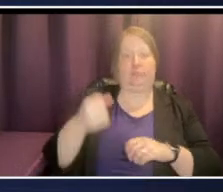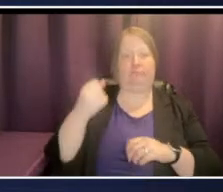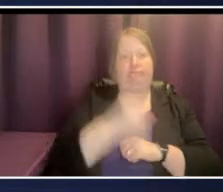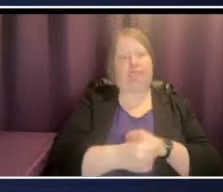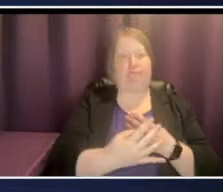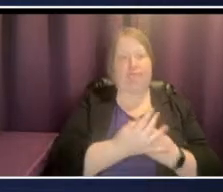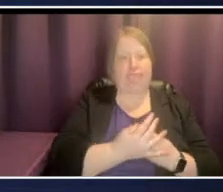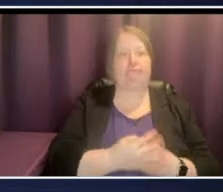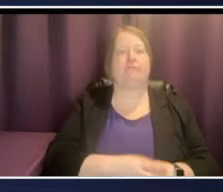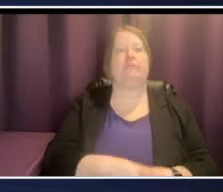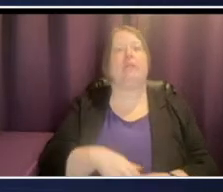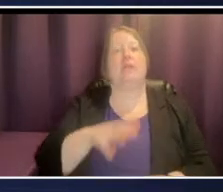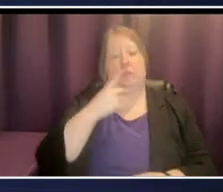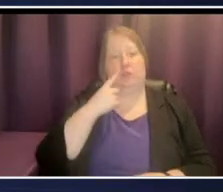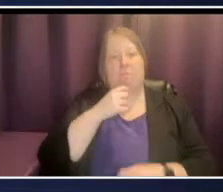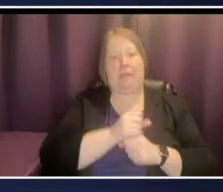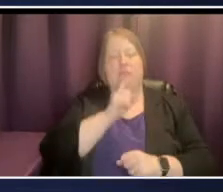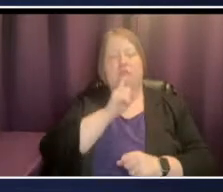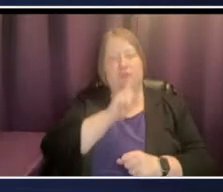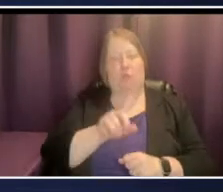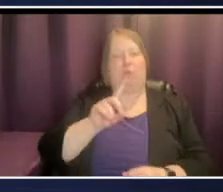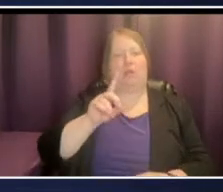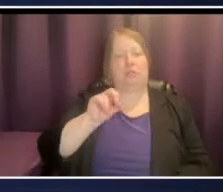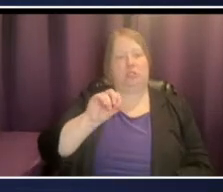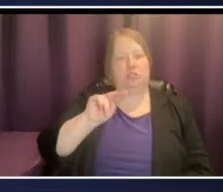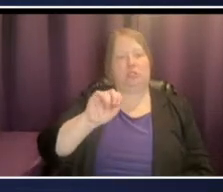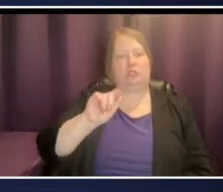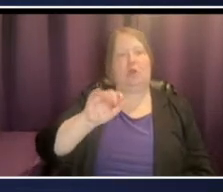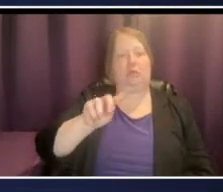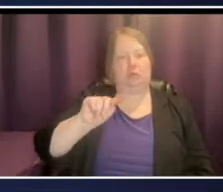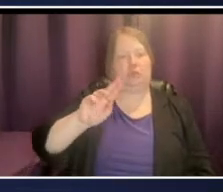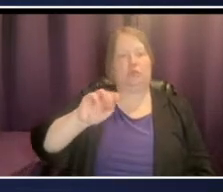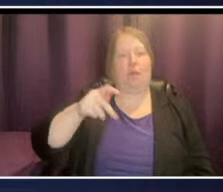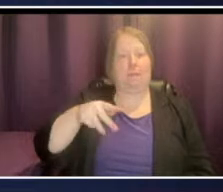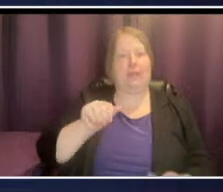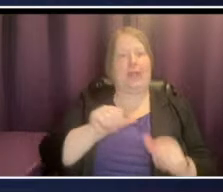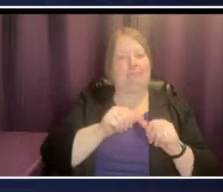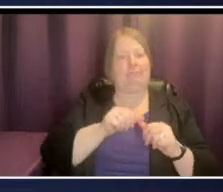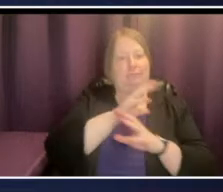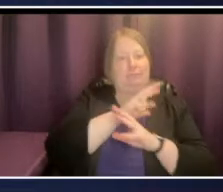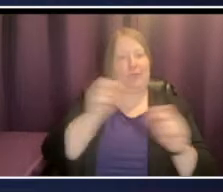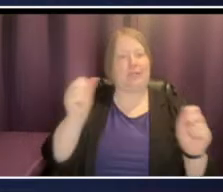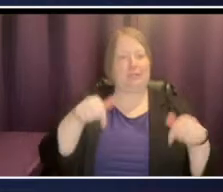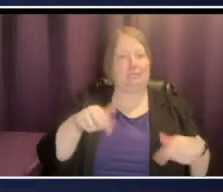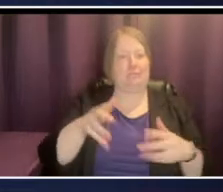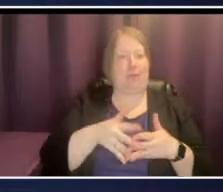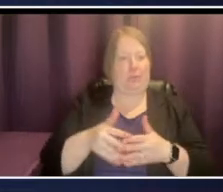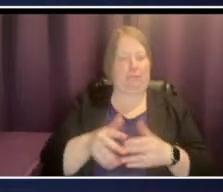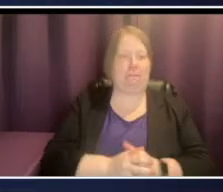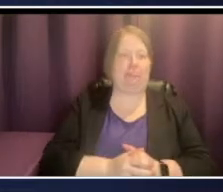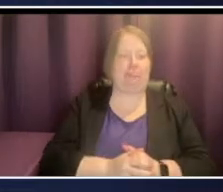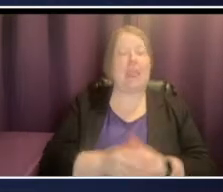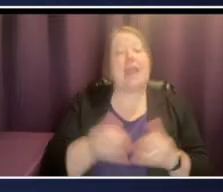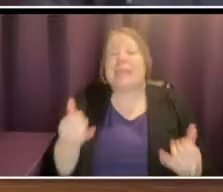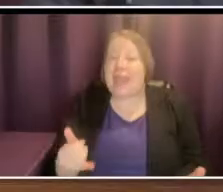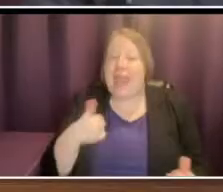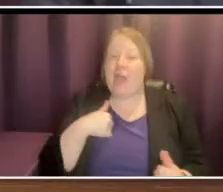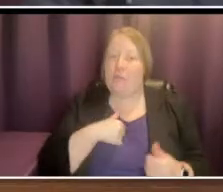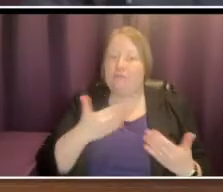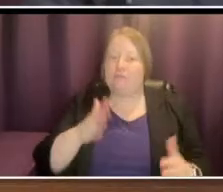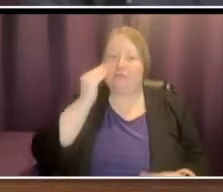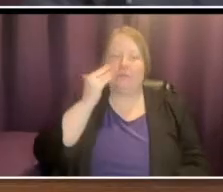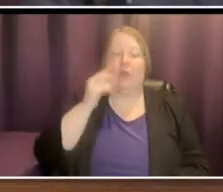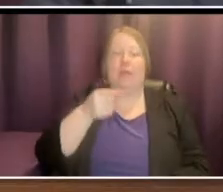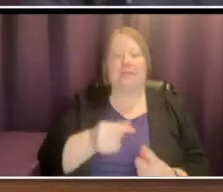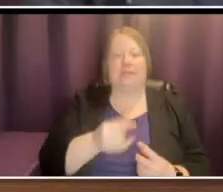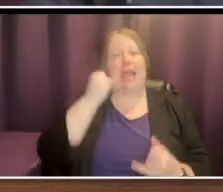ensure Donald Trump continues as our president." As we know by now, the idea for a special counsel was not just